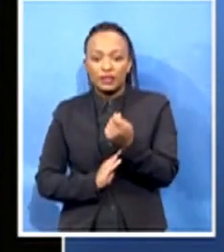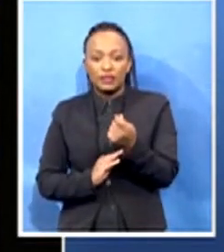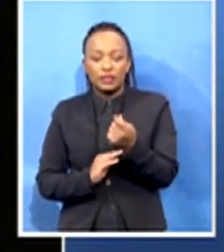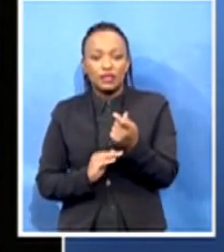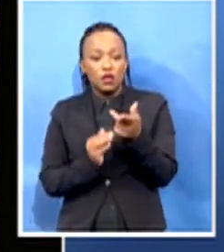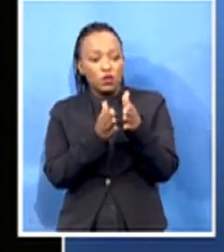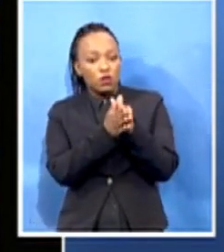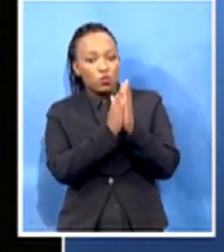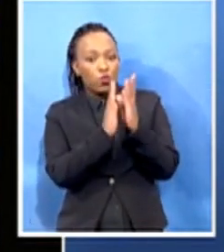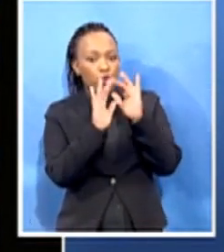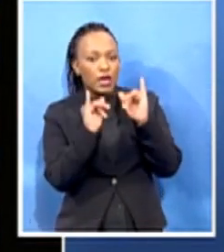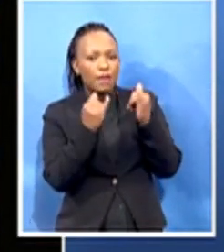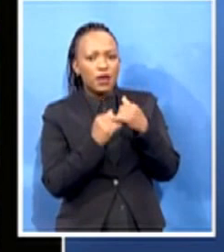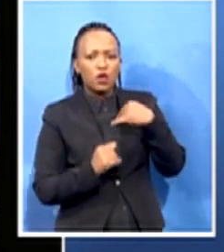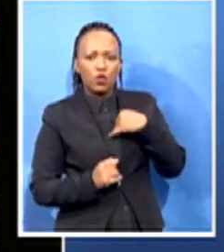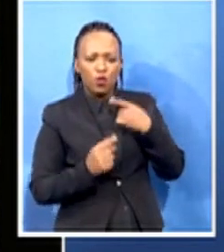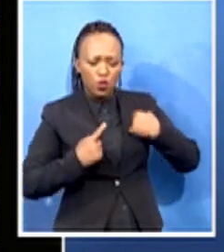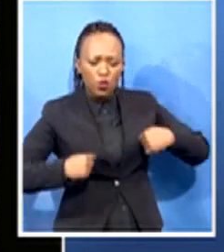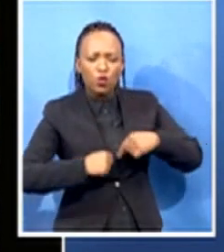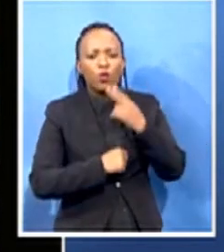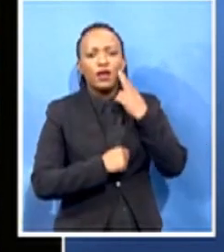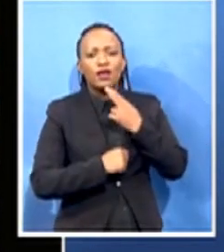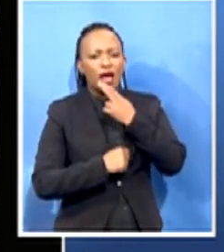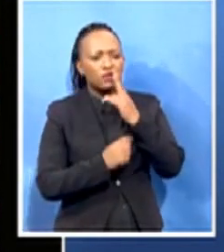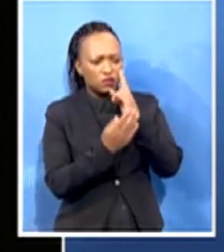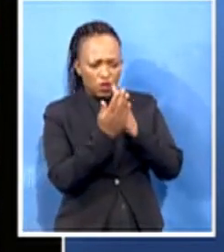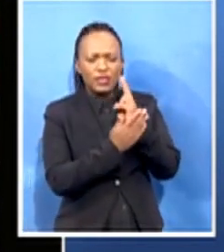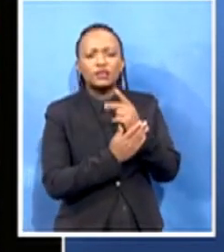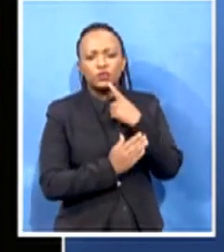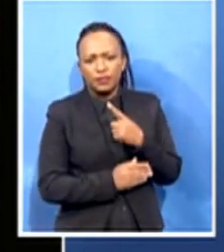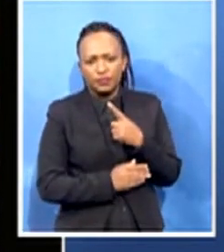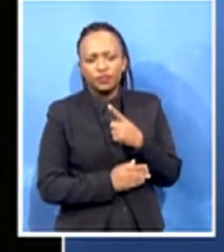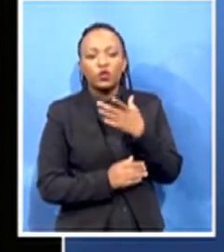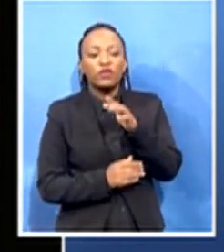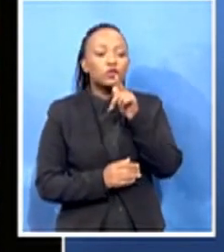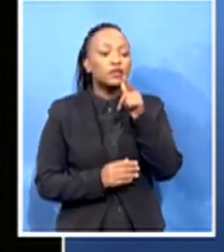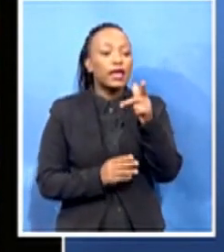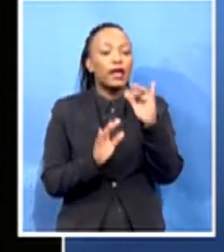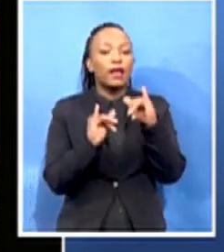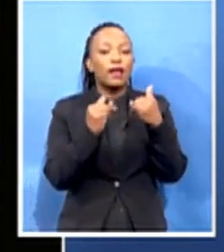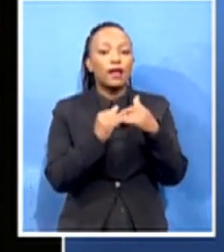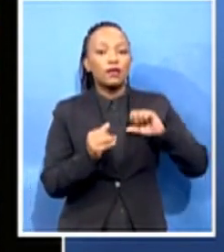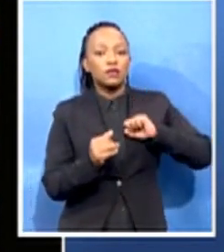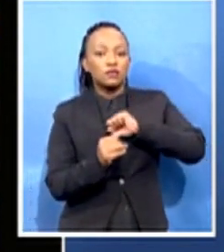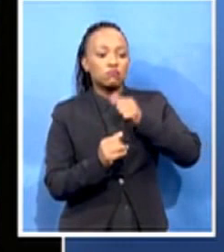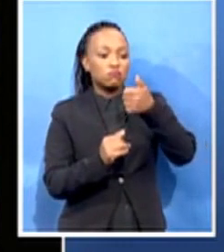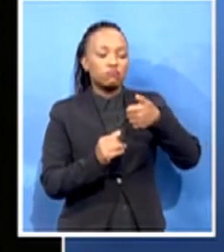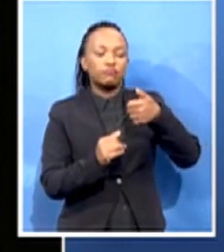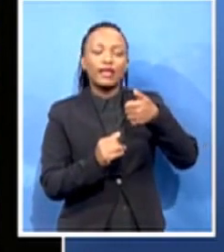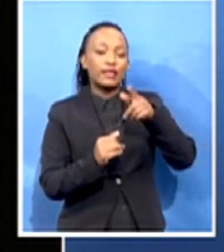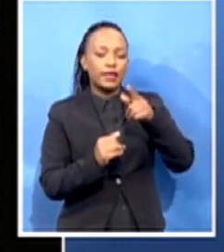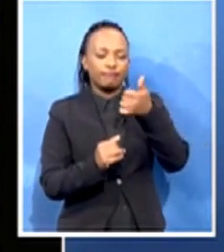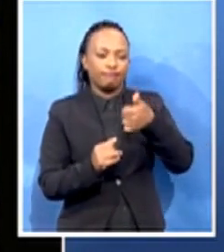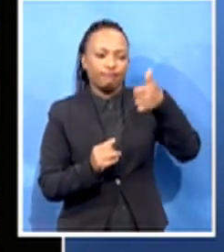became generous. We said to these employers, please, can we extend the last year